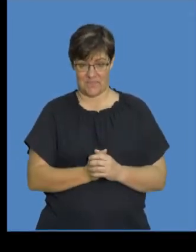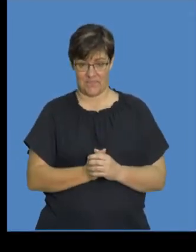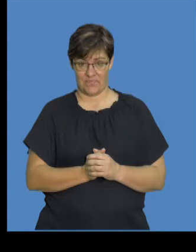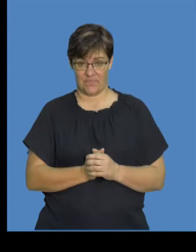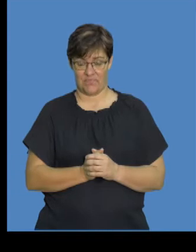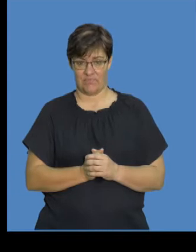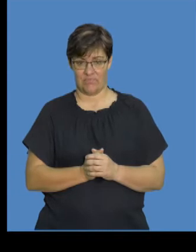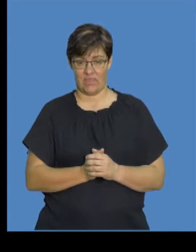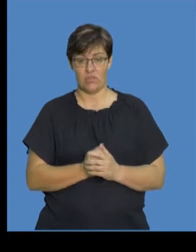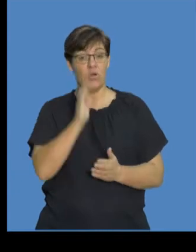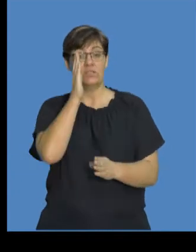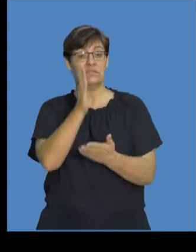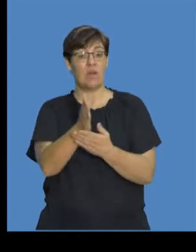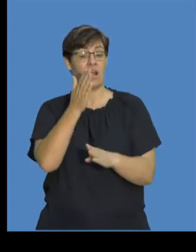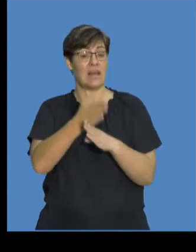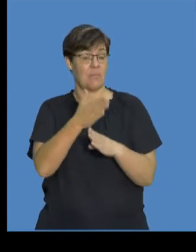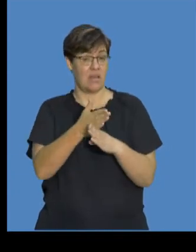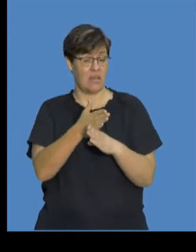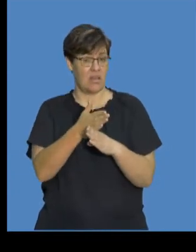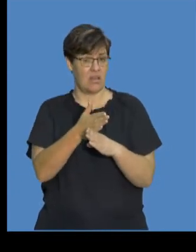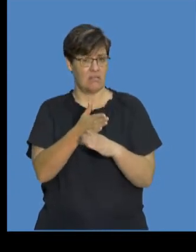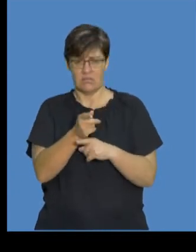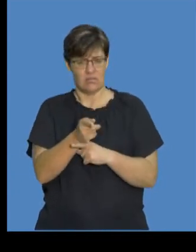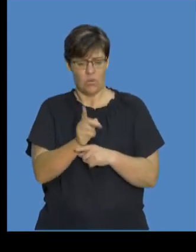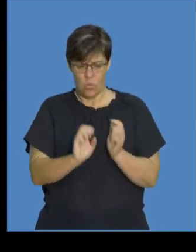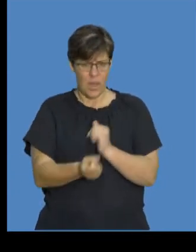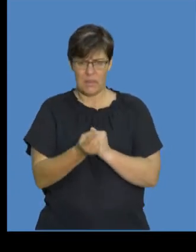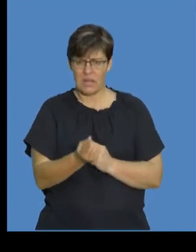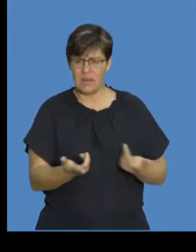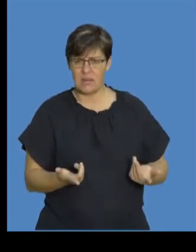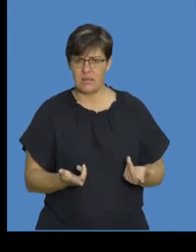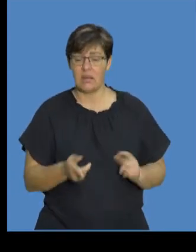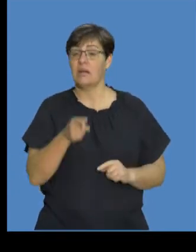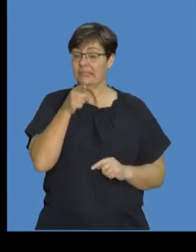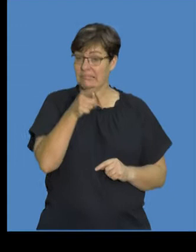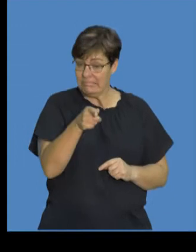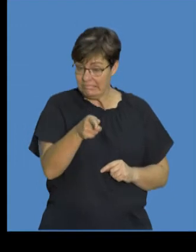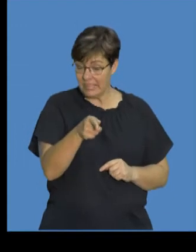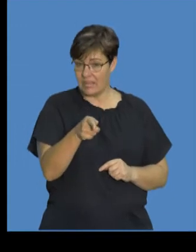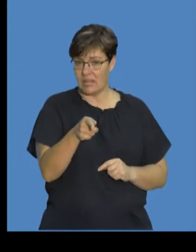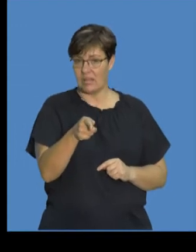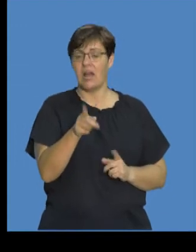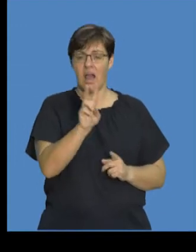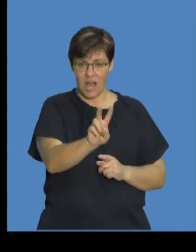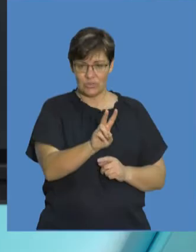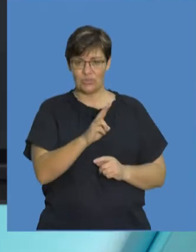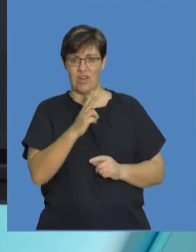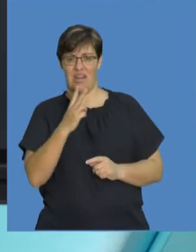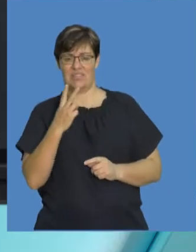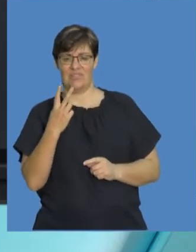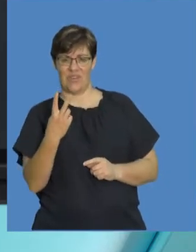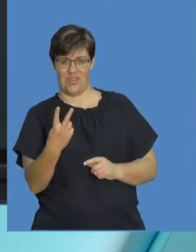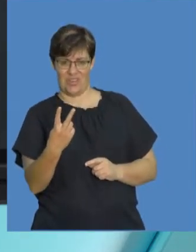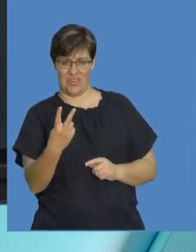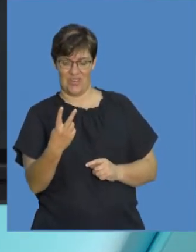so now that you've got your direct labor, what happens to direct labor? Direct labor now will be